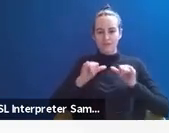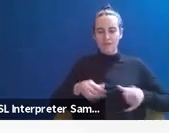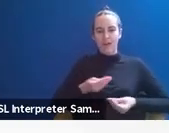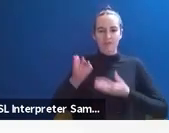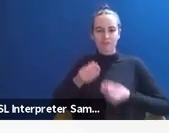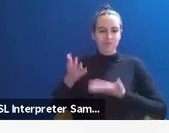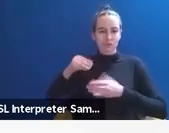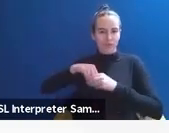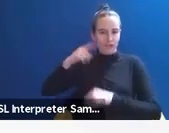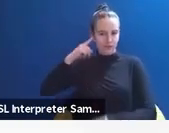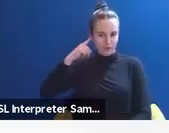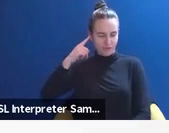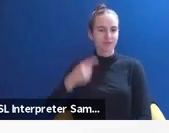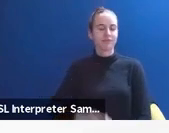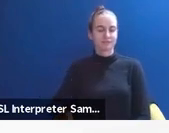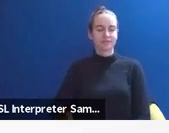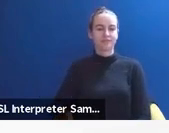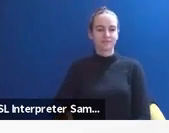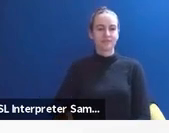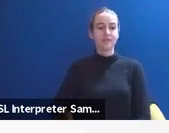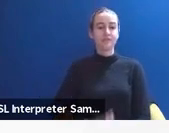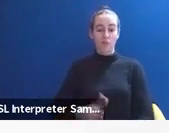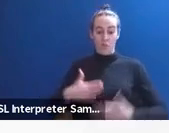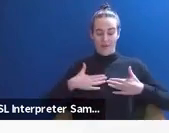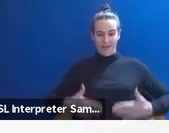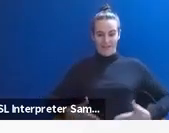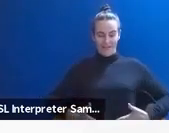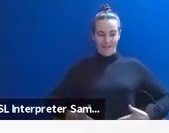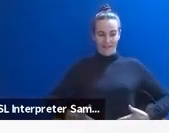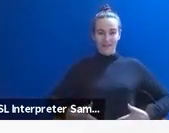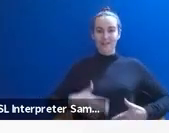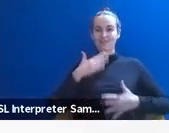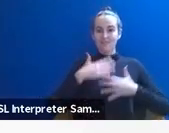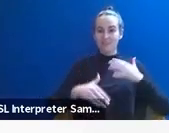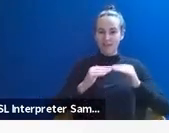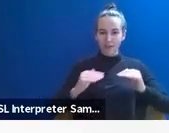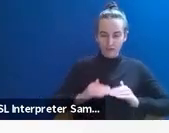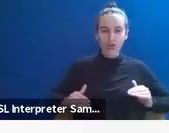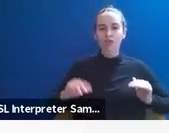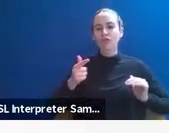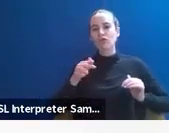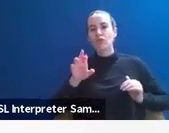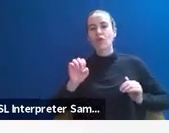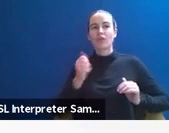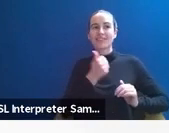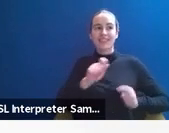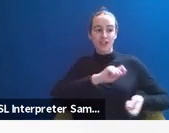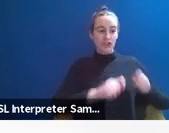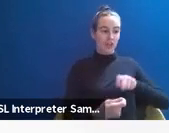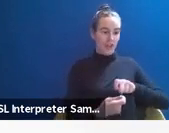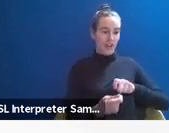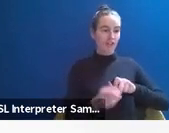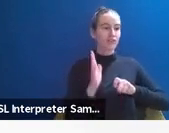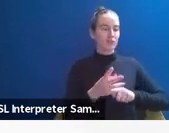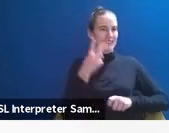vascularis. Changes in your body blood levels of glucose are also mirrored within the